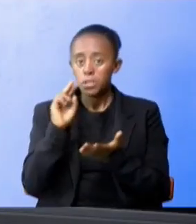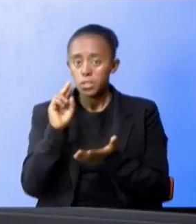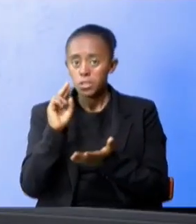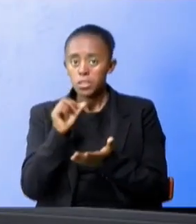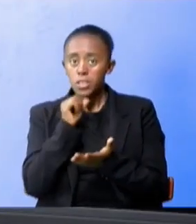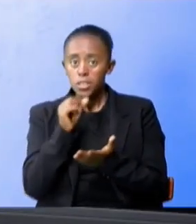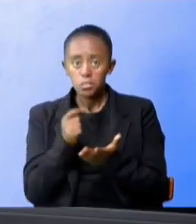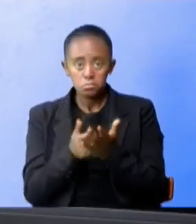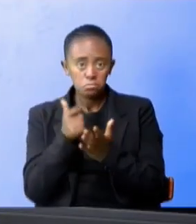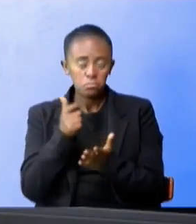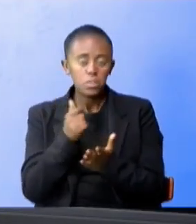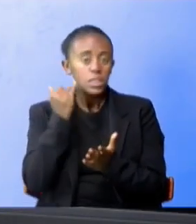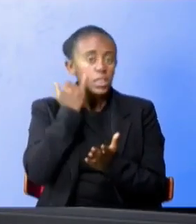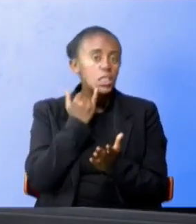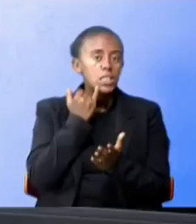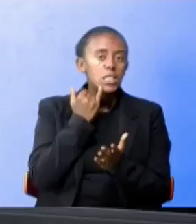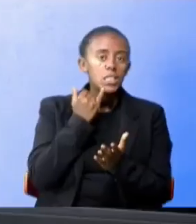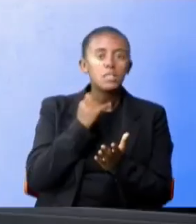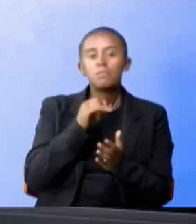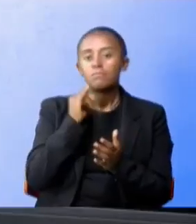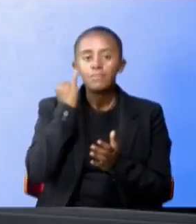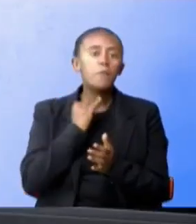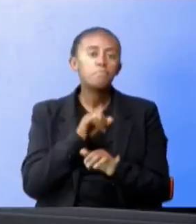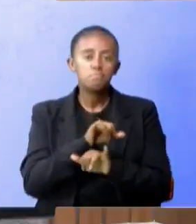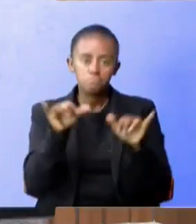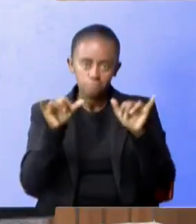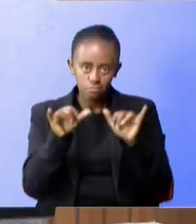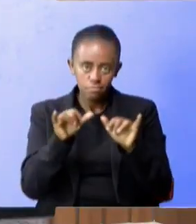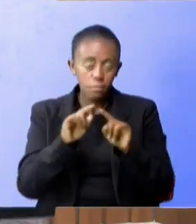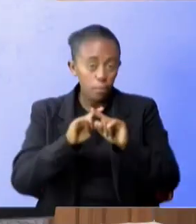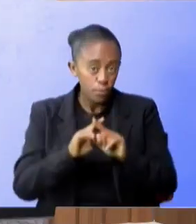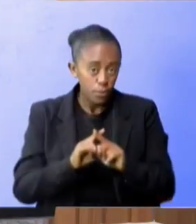skinny means slim. But they have what?